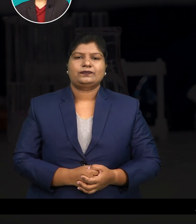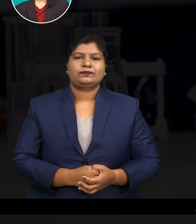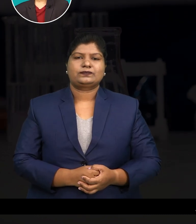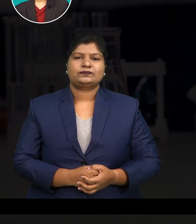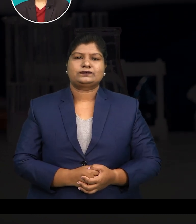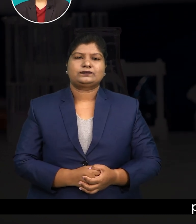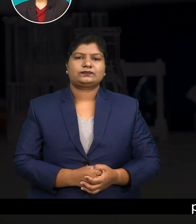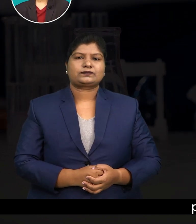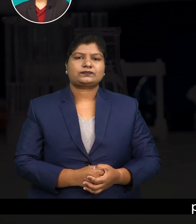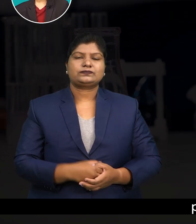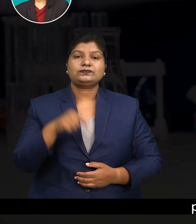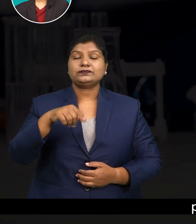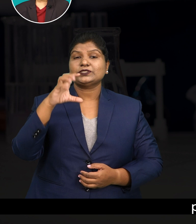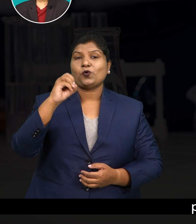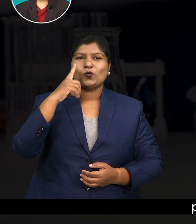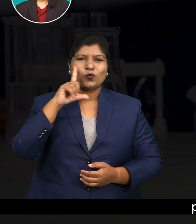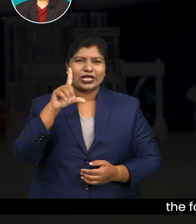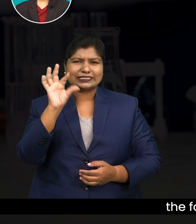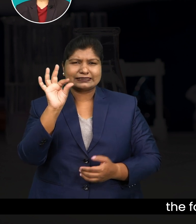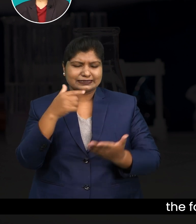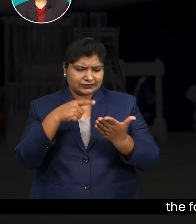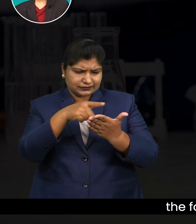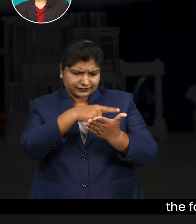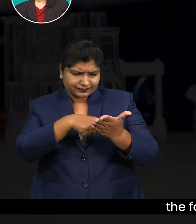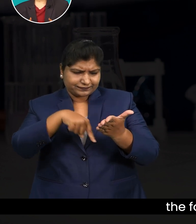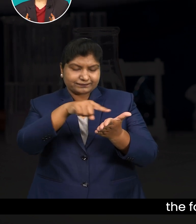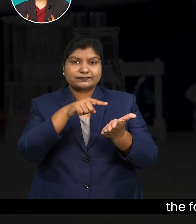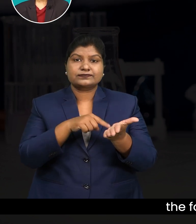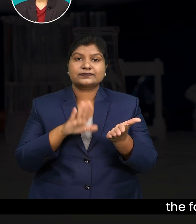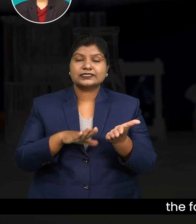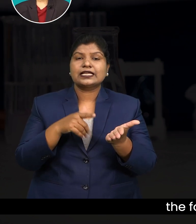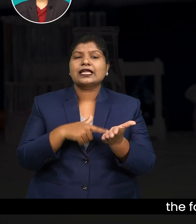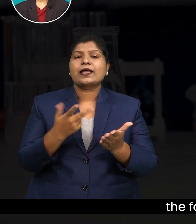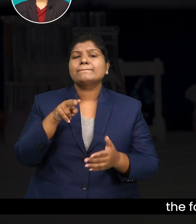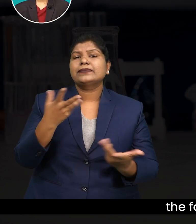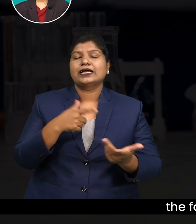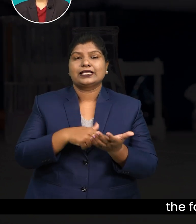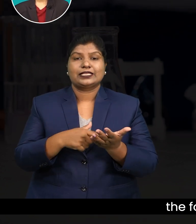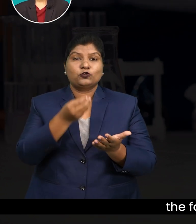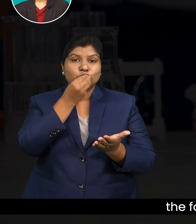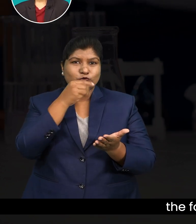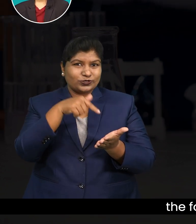An oily patch on paper shows that the food item contains fat.